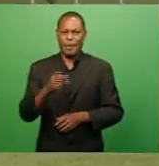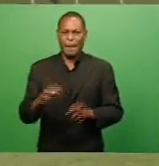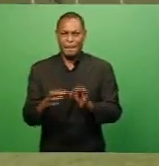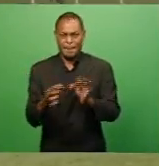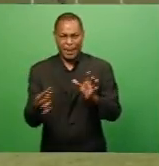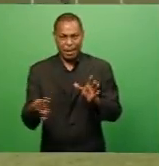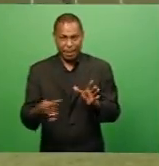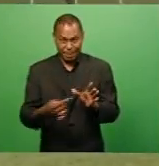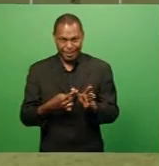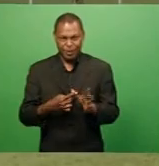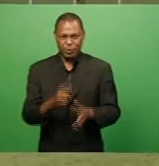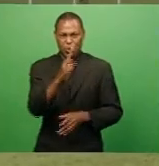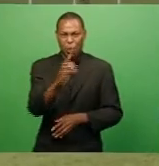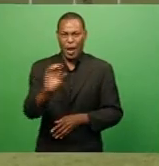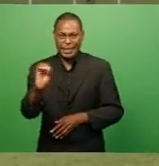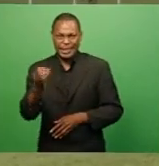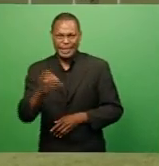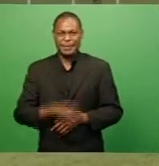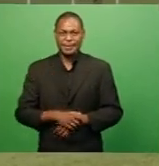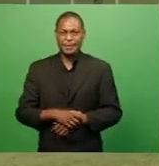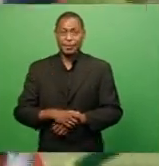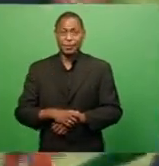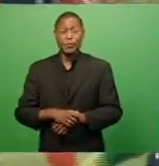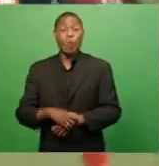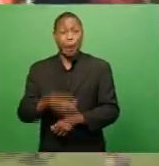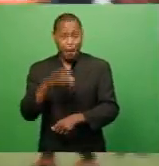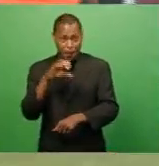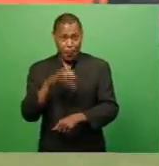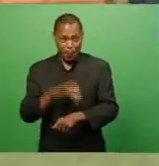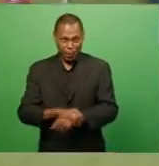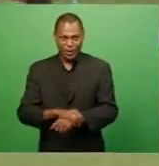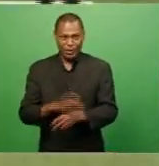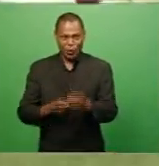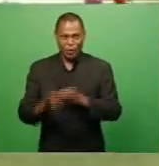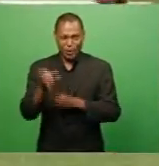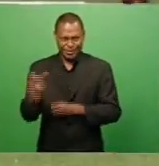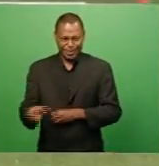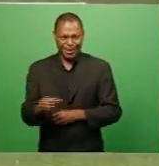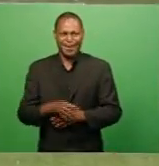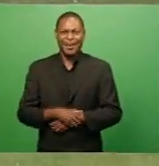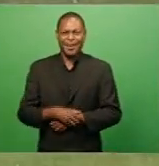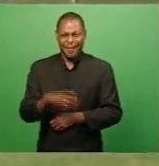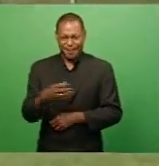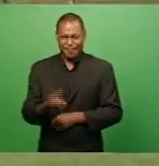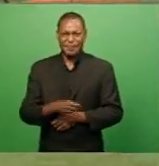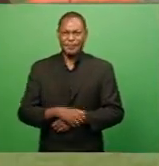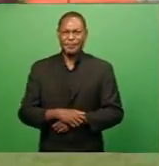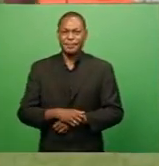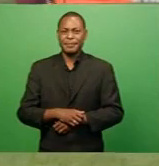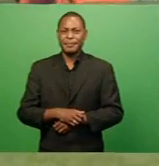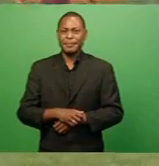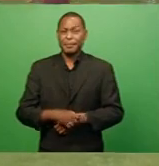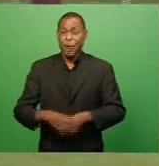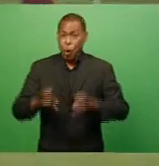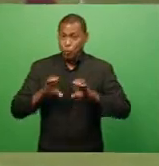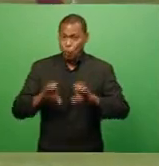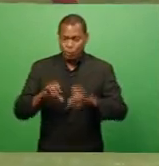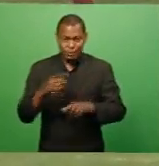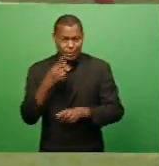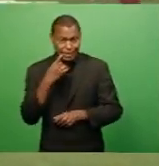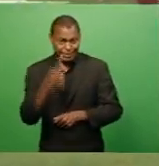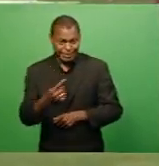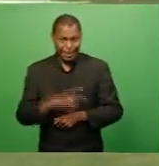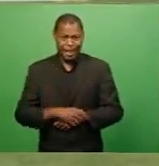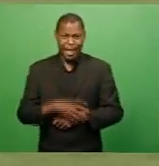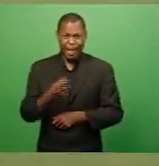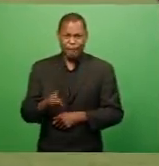lead. The police officer added another in the second half to seal the win. Ba coach Timothy Seru says they had depth